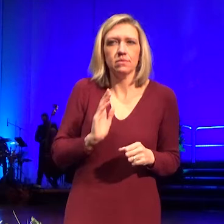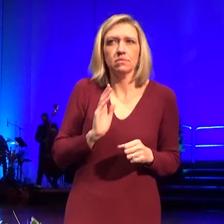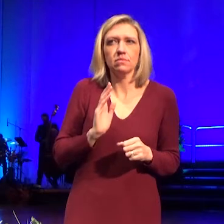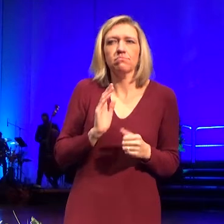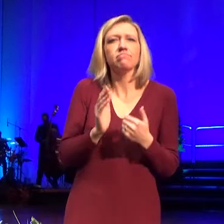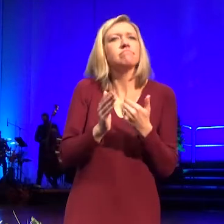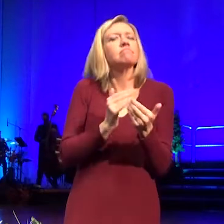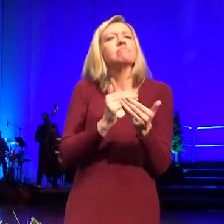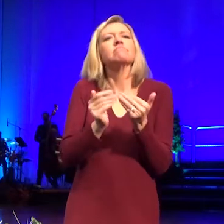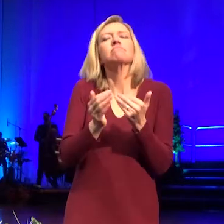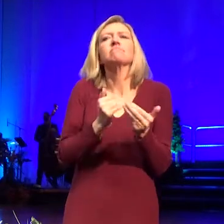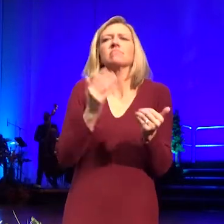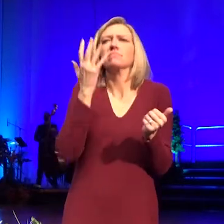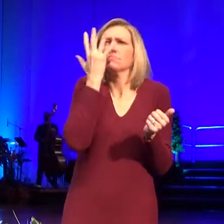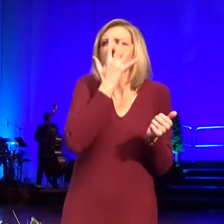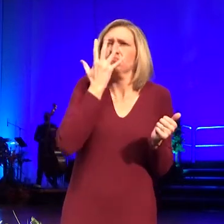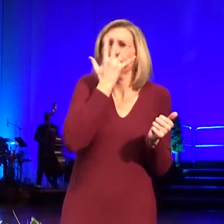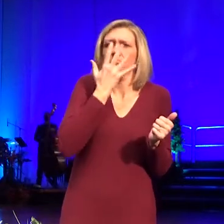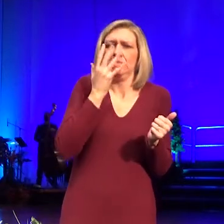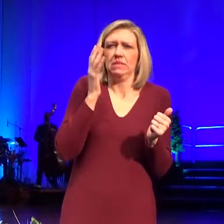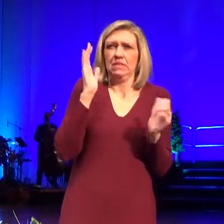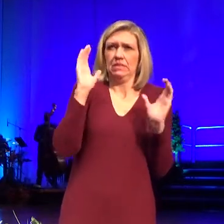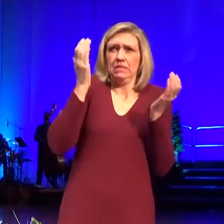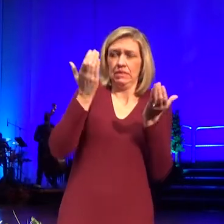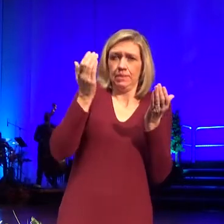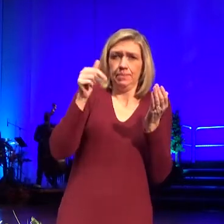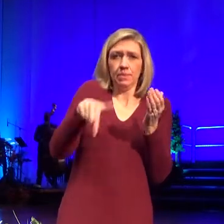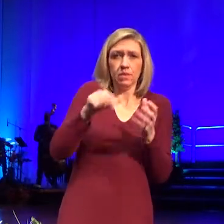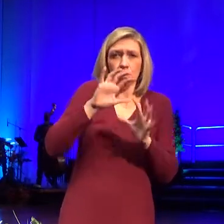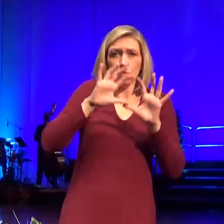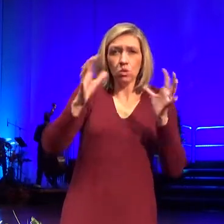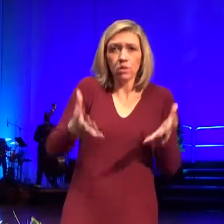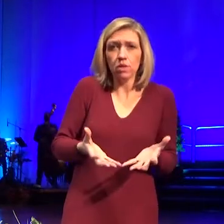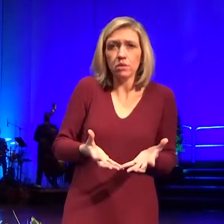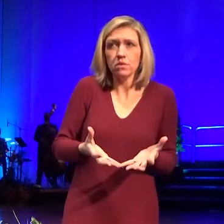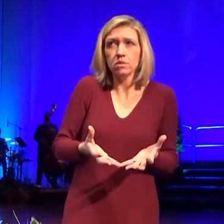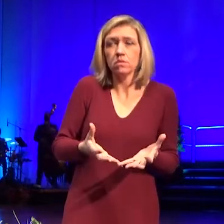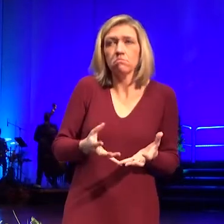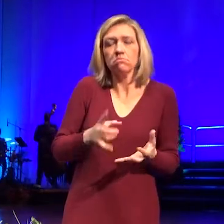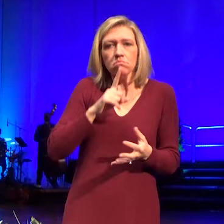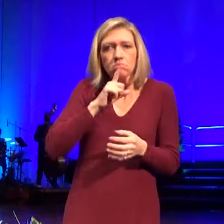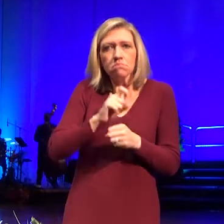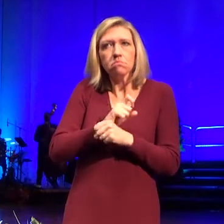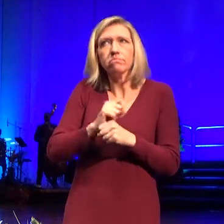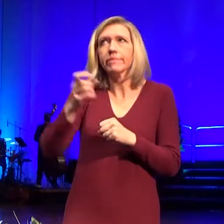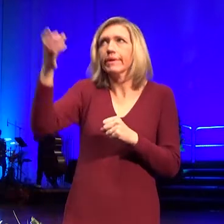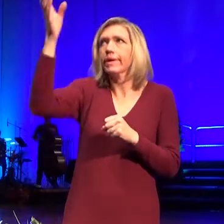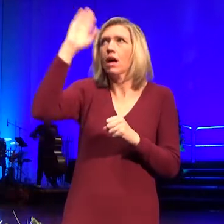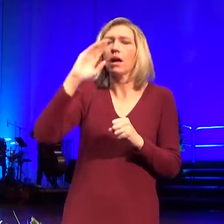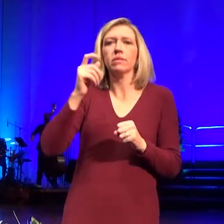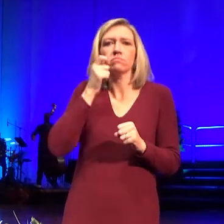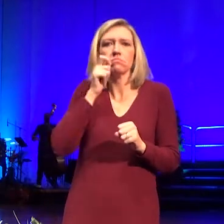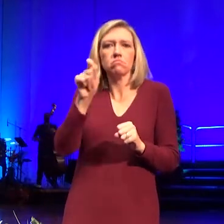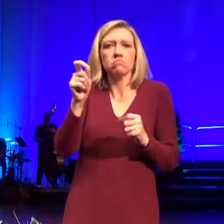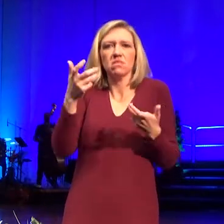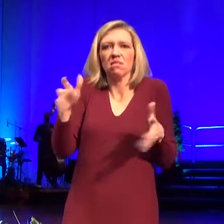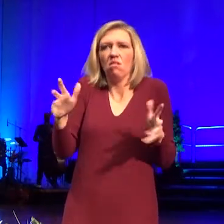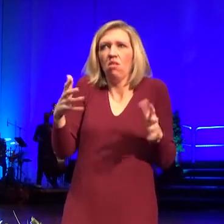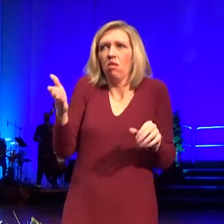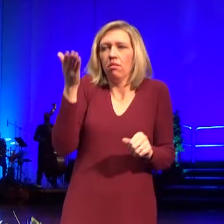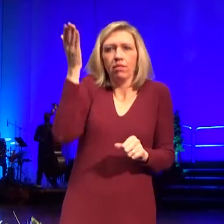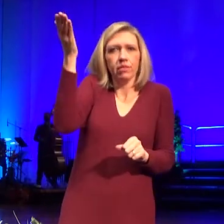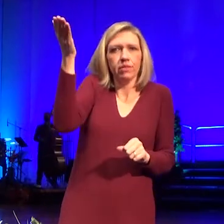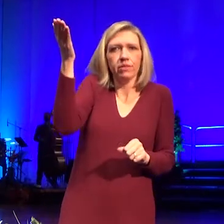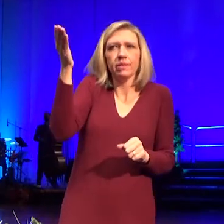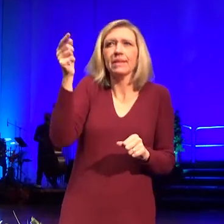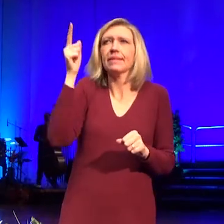that no matter what the appearance may be in this world, that God is all there is, and God